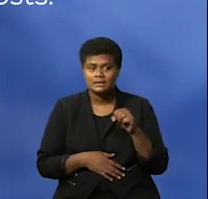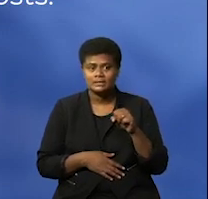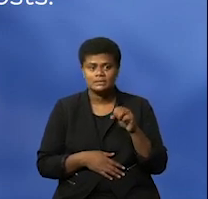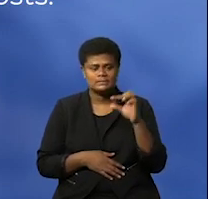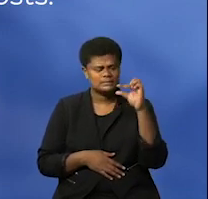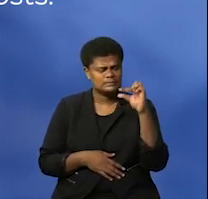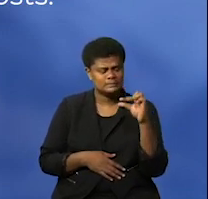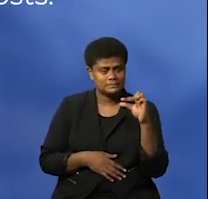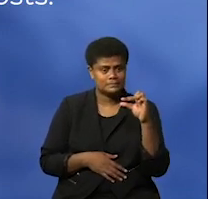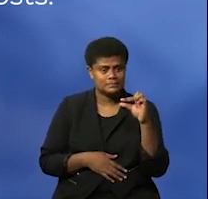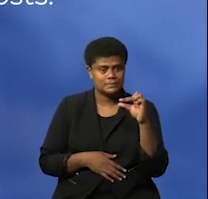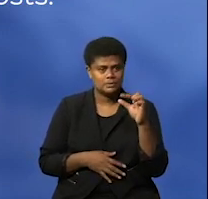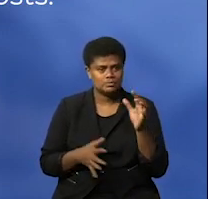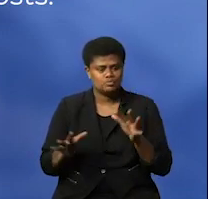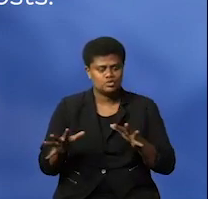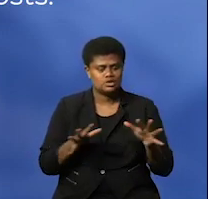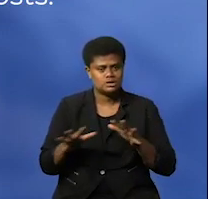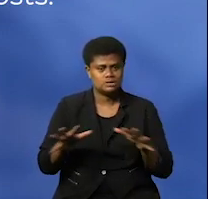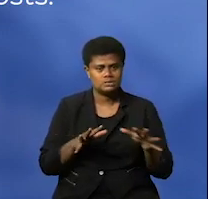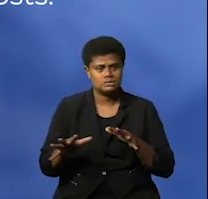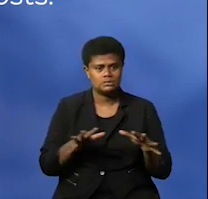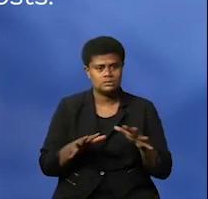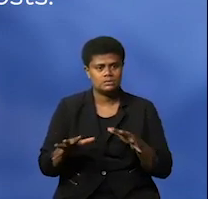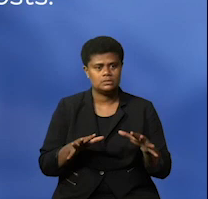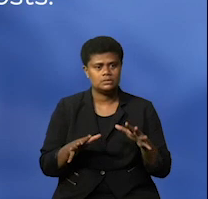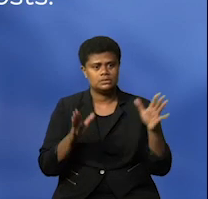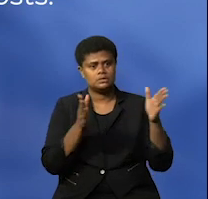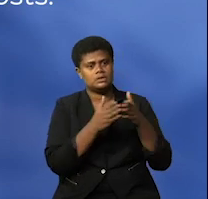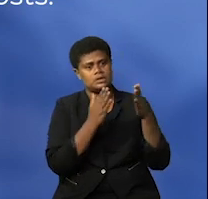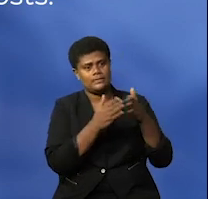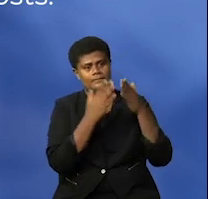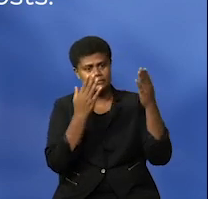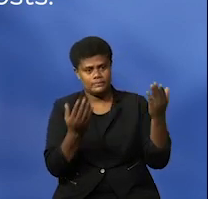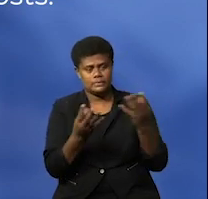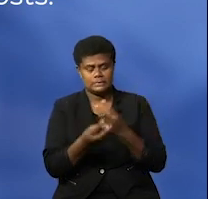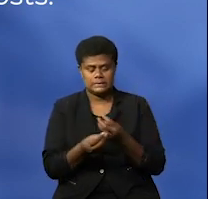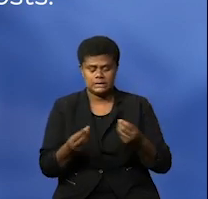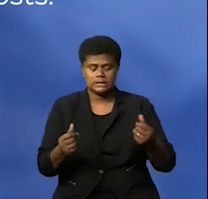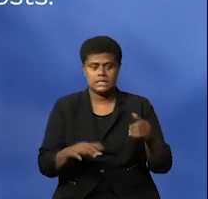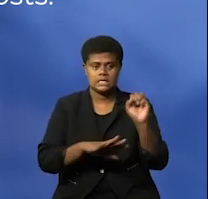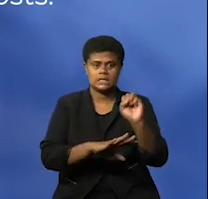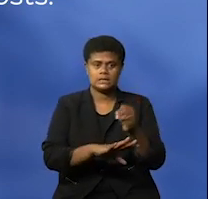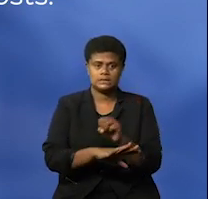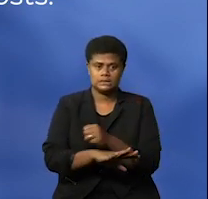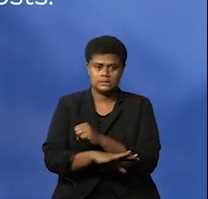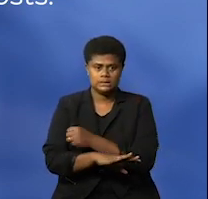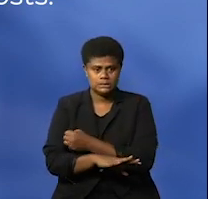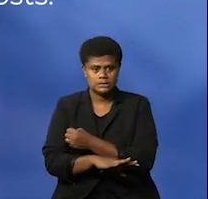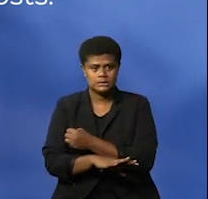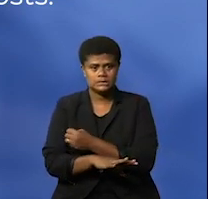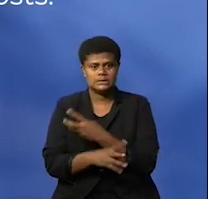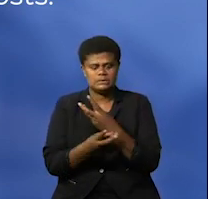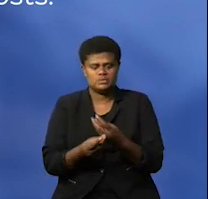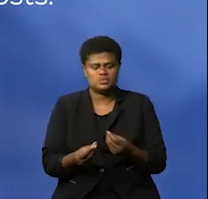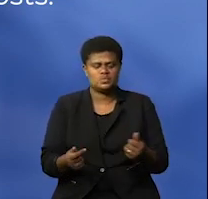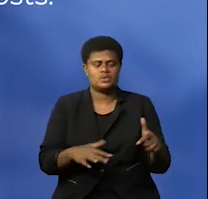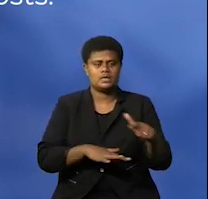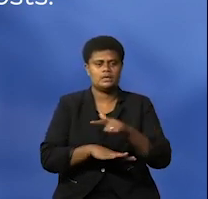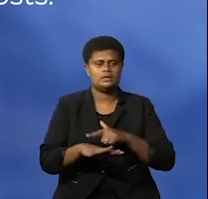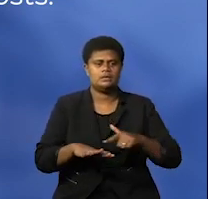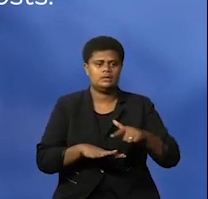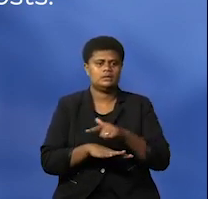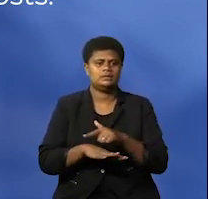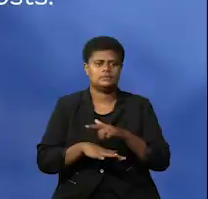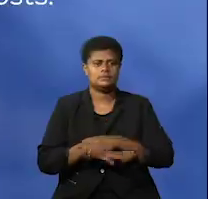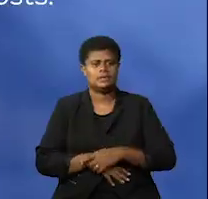the heavens and the earth and the sea and the dry land. I will shake nations, and the desire of all nations shall come. And I will fill this house with the glory, says